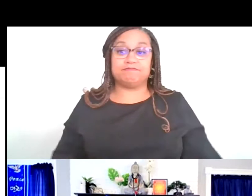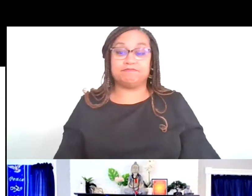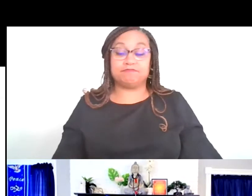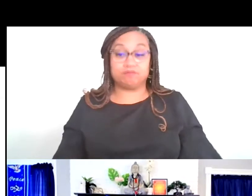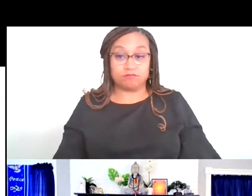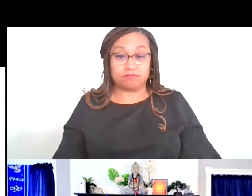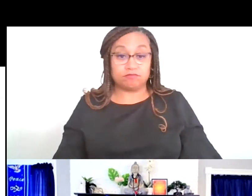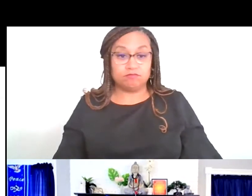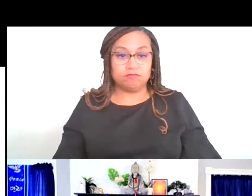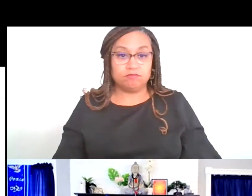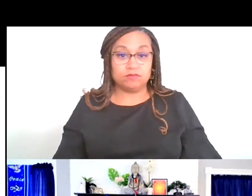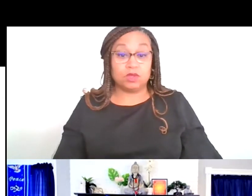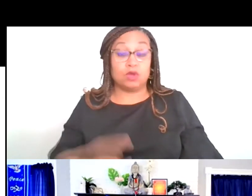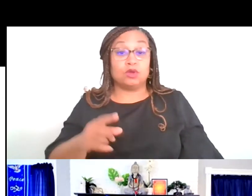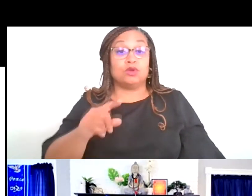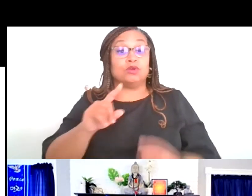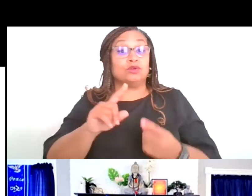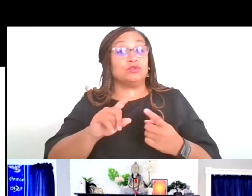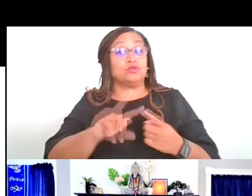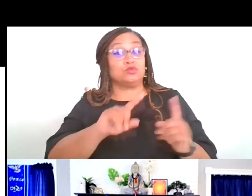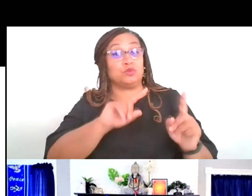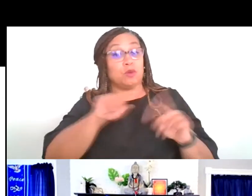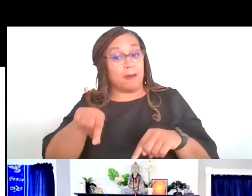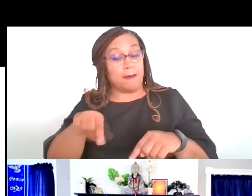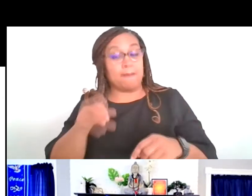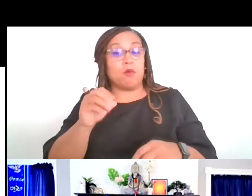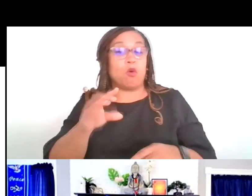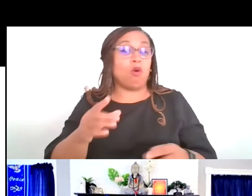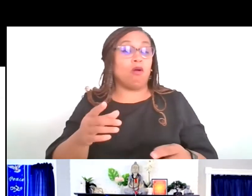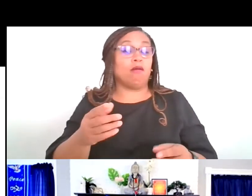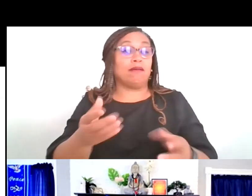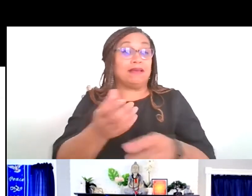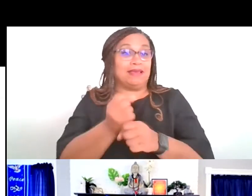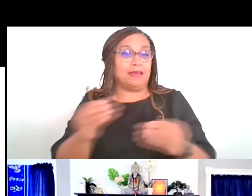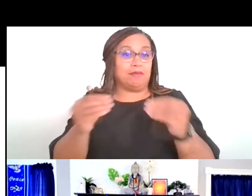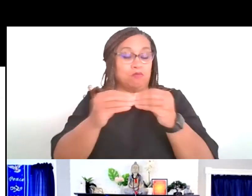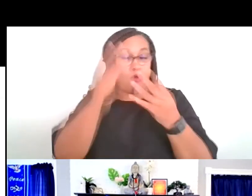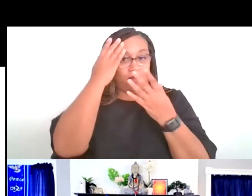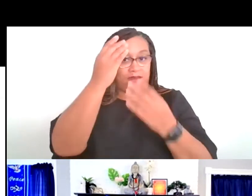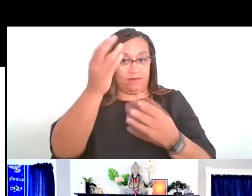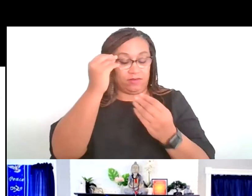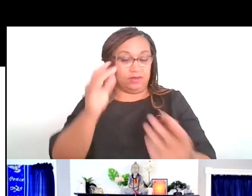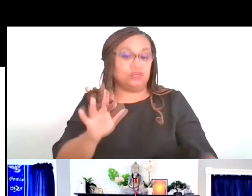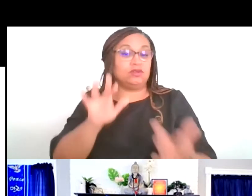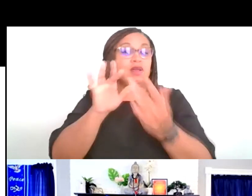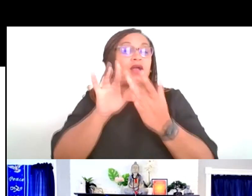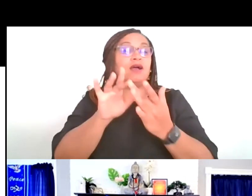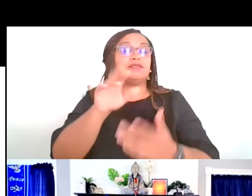attend or for more information, contact Reverend Dr. Ray.